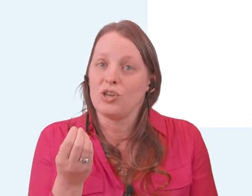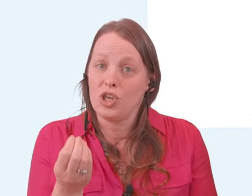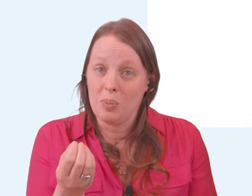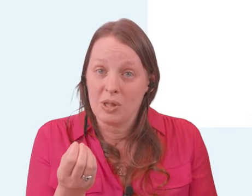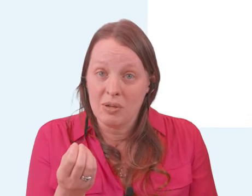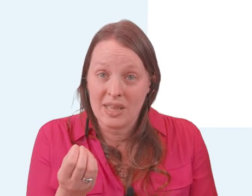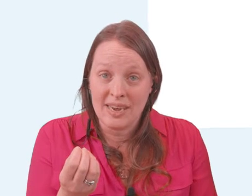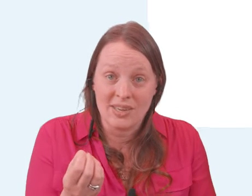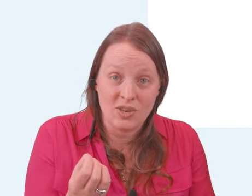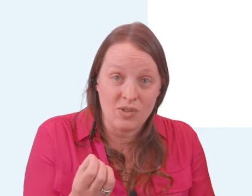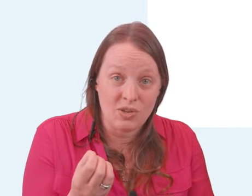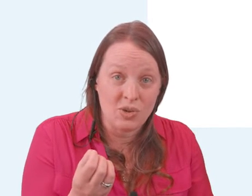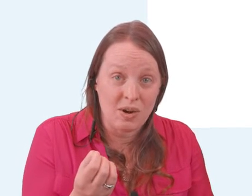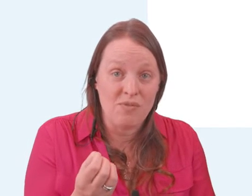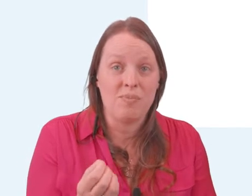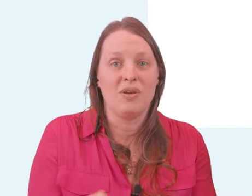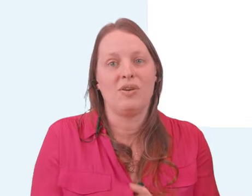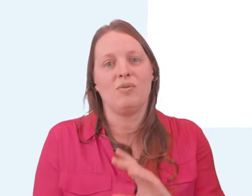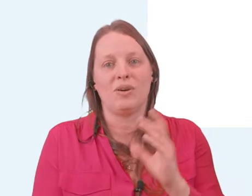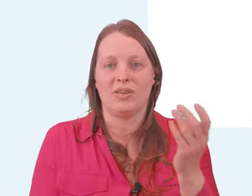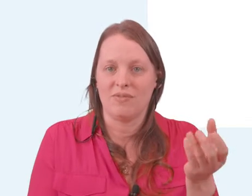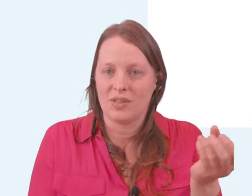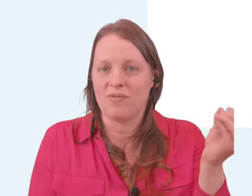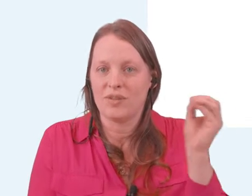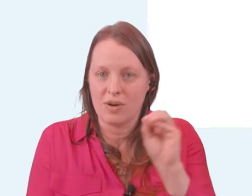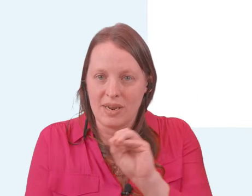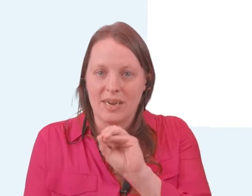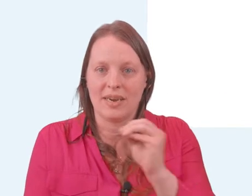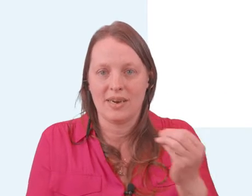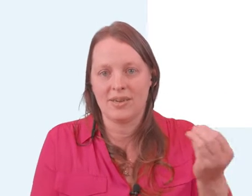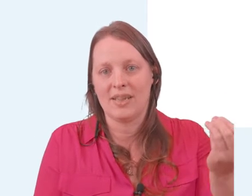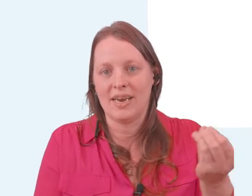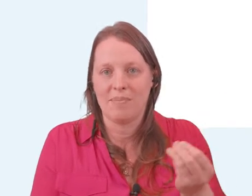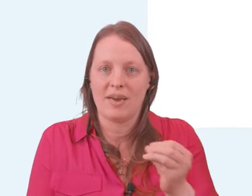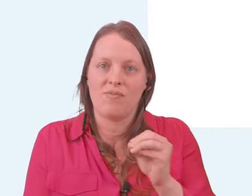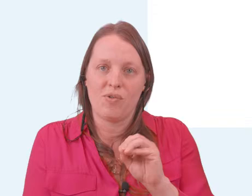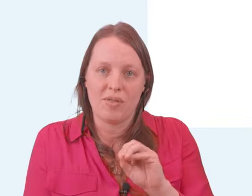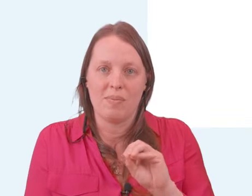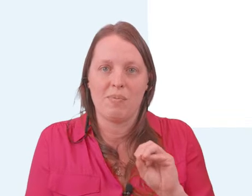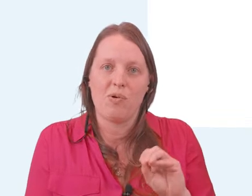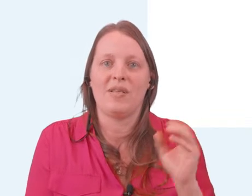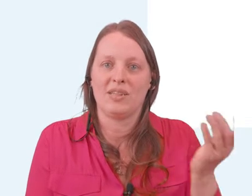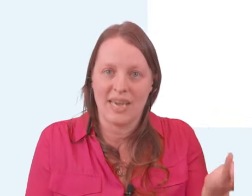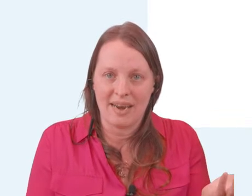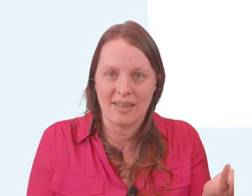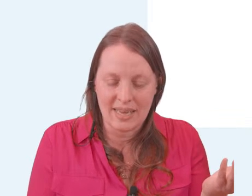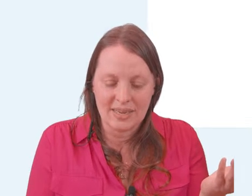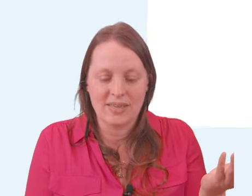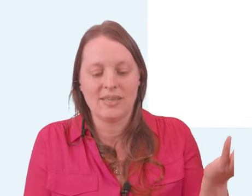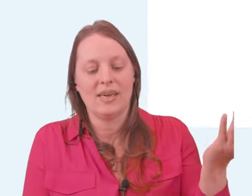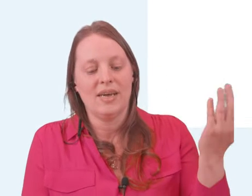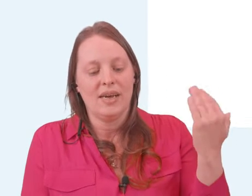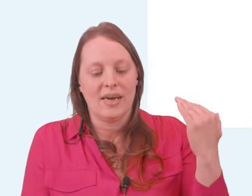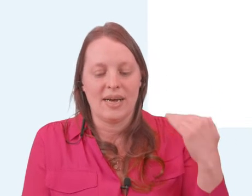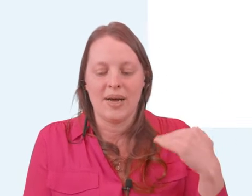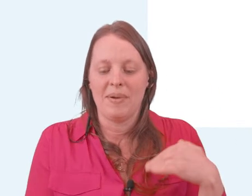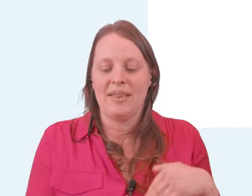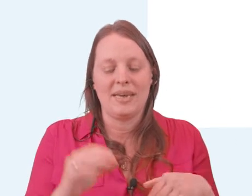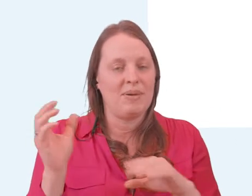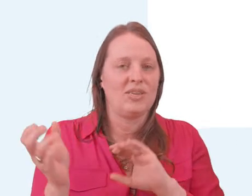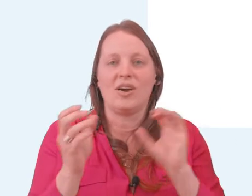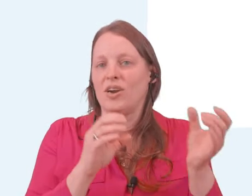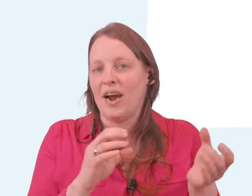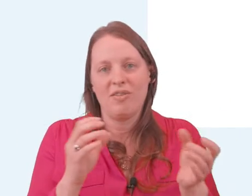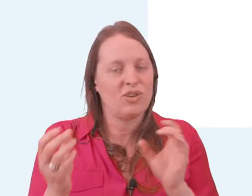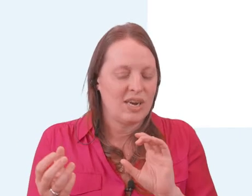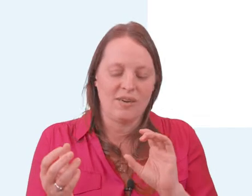stuck, it's called cupulolithiasis for those who aren't familiar, whereas if it's floating and kind of sliding back and forth a bit more, that's canalithiasis. And